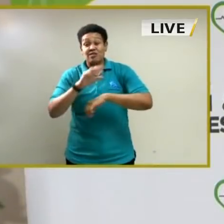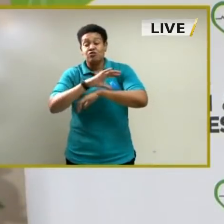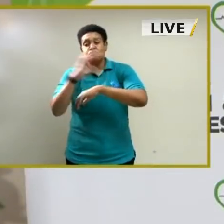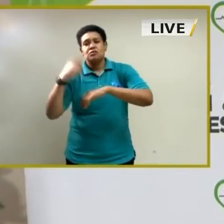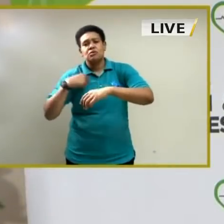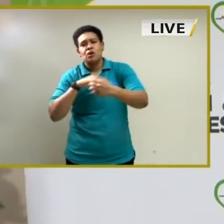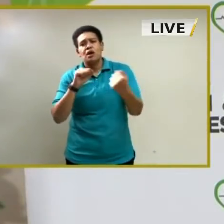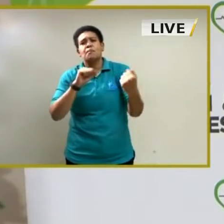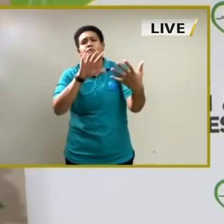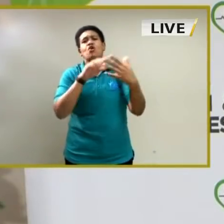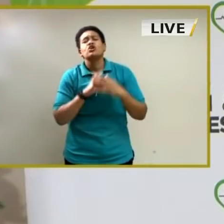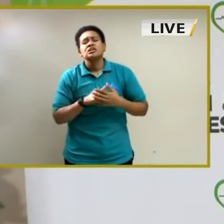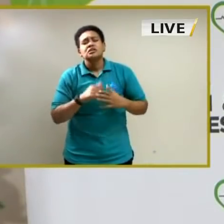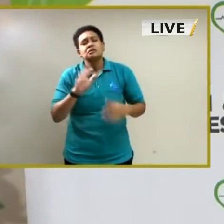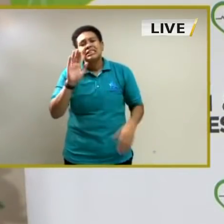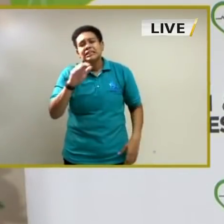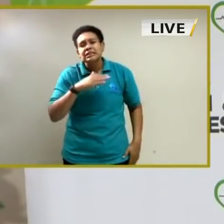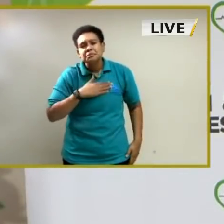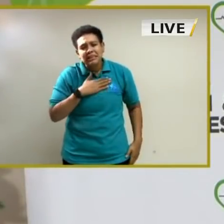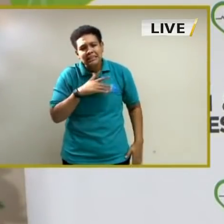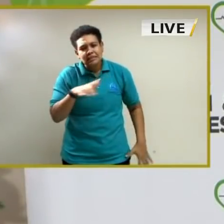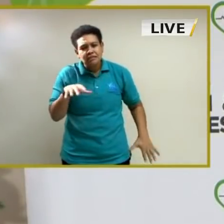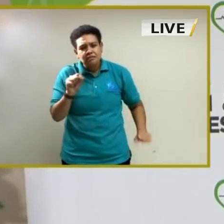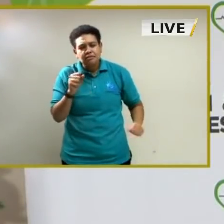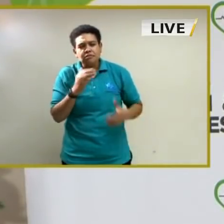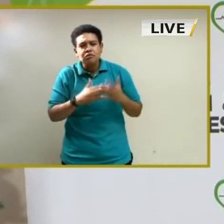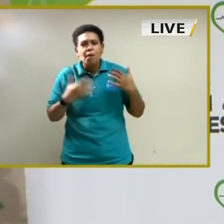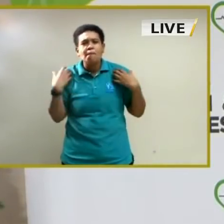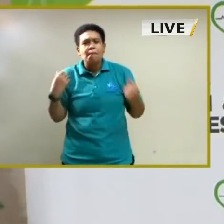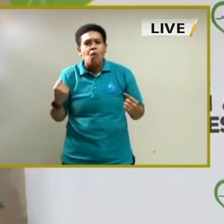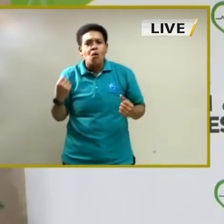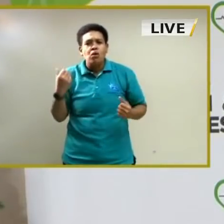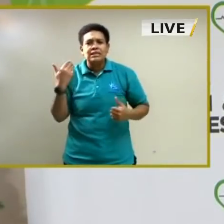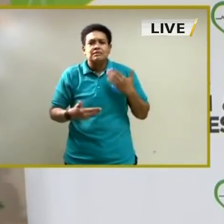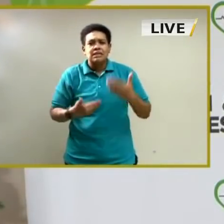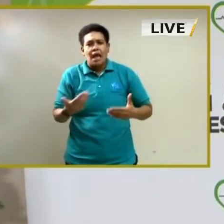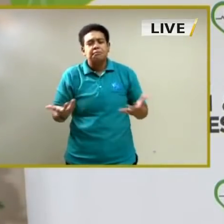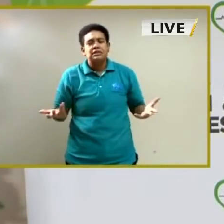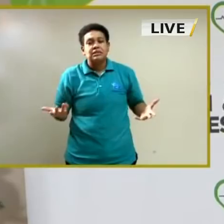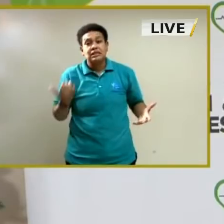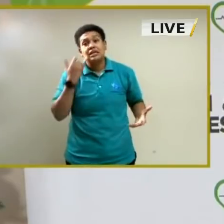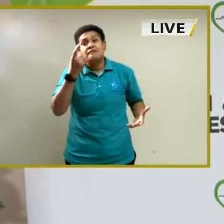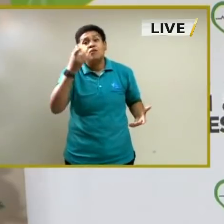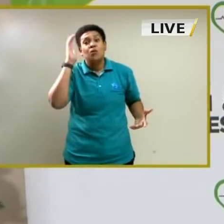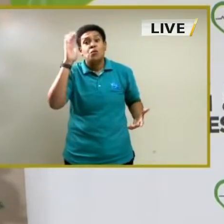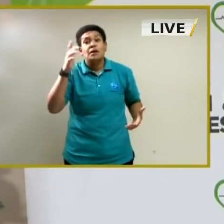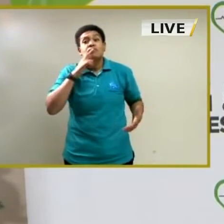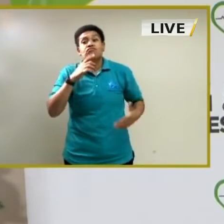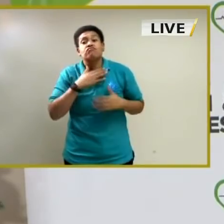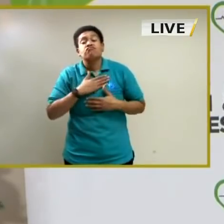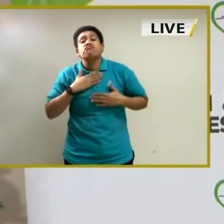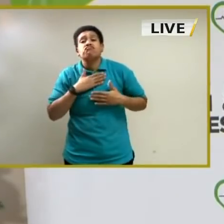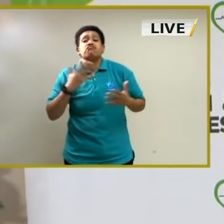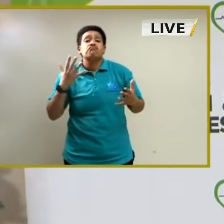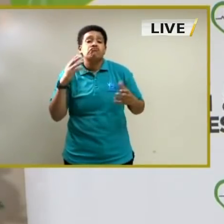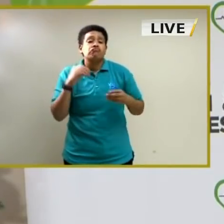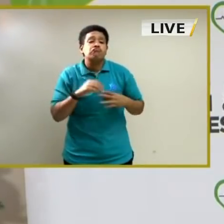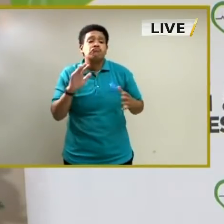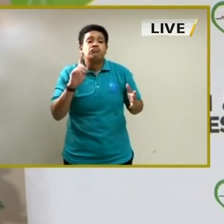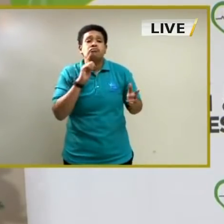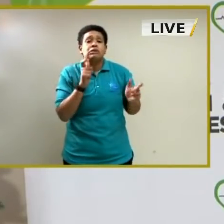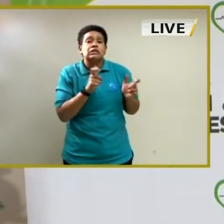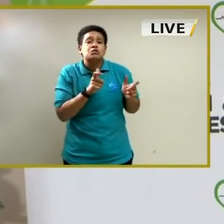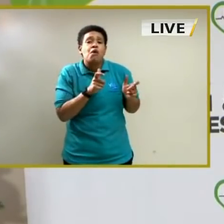approach, please take some bold decisions. If you're going to entertain, meaning